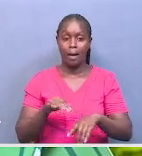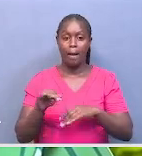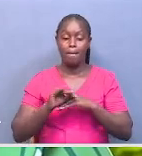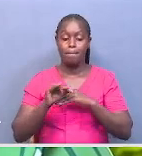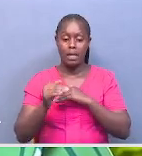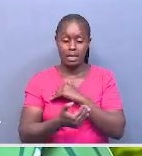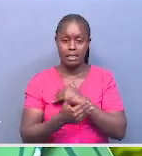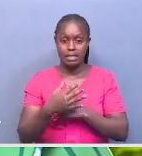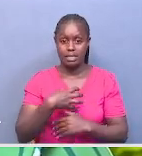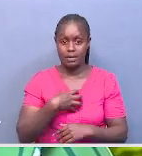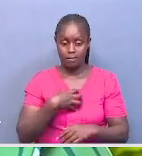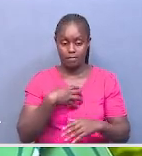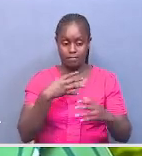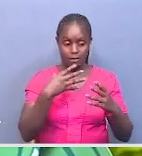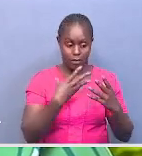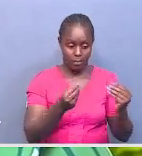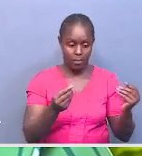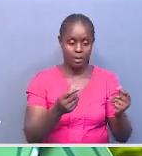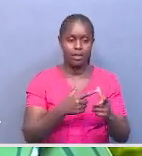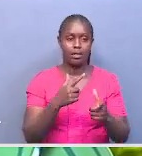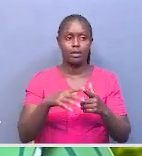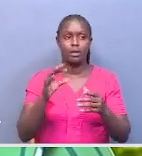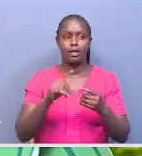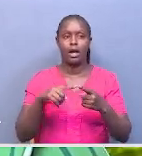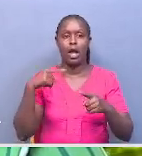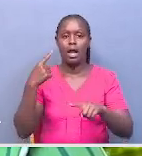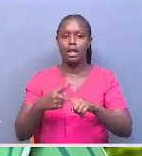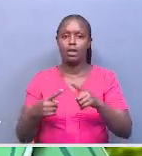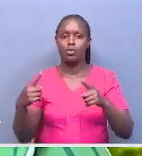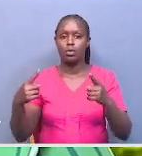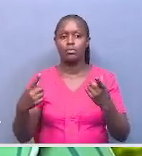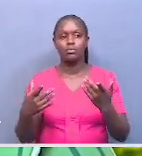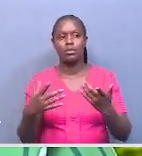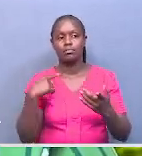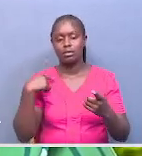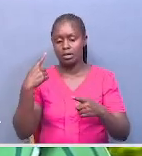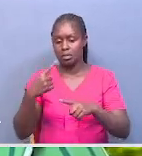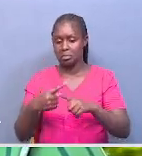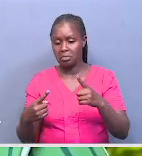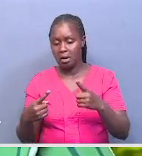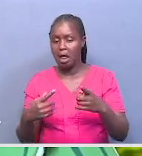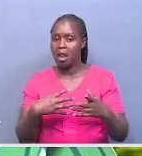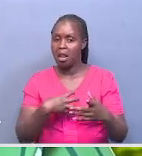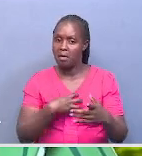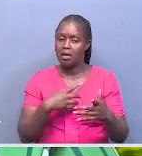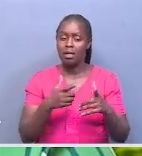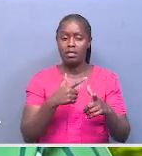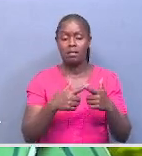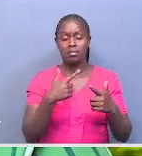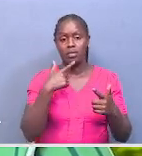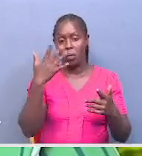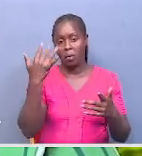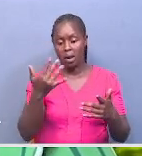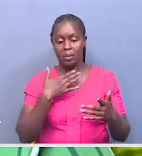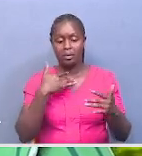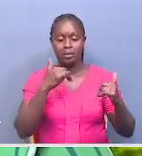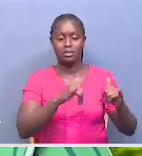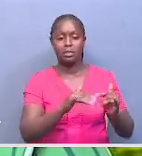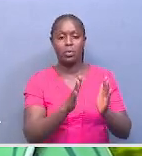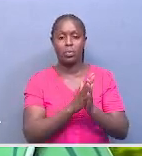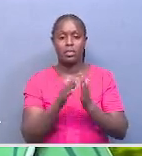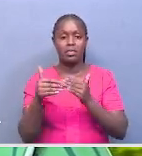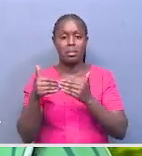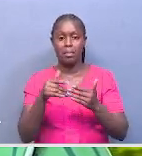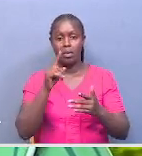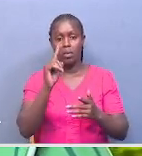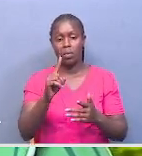over, I took an annual leave so that I could stay at home with the baby for quite a while before I could go